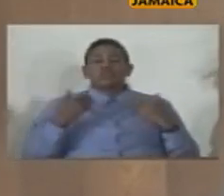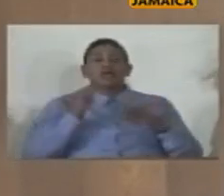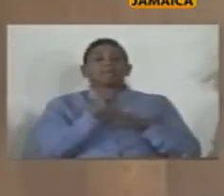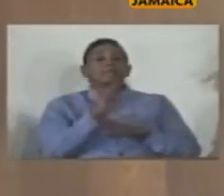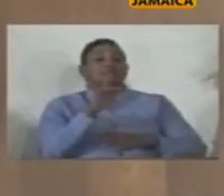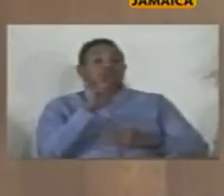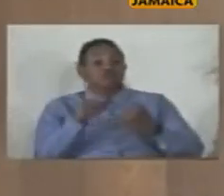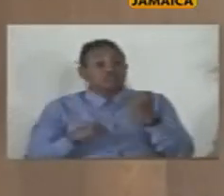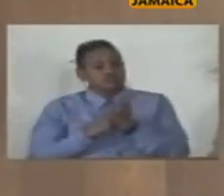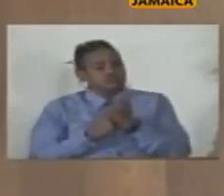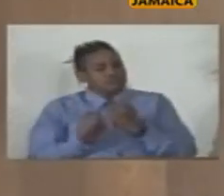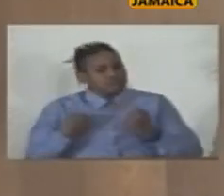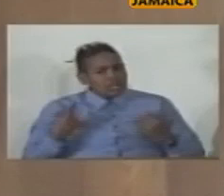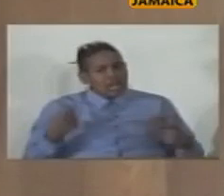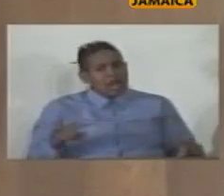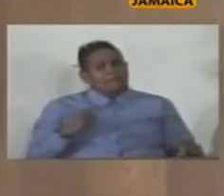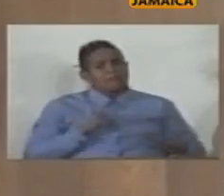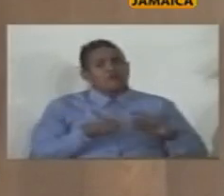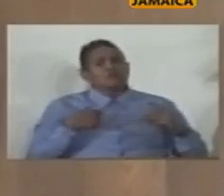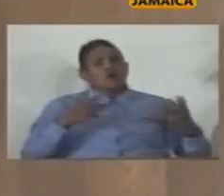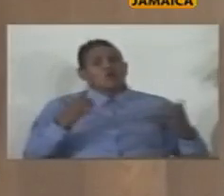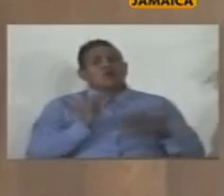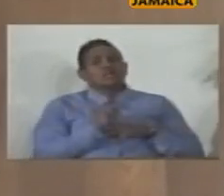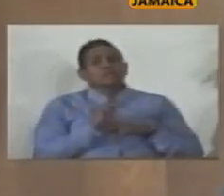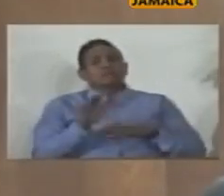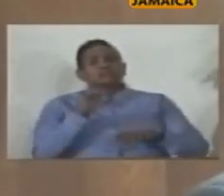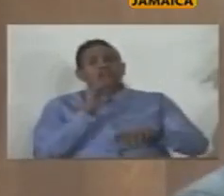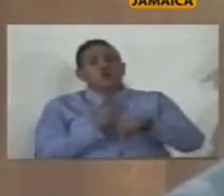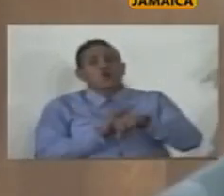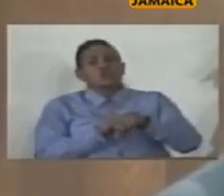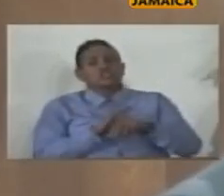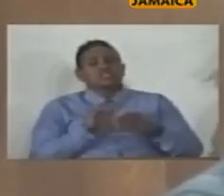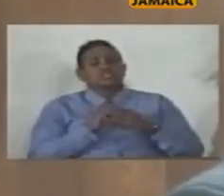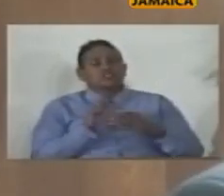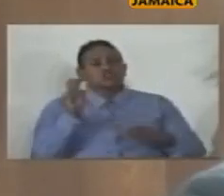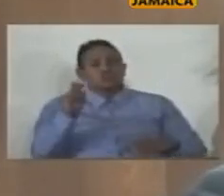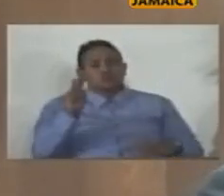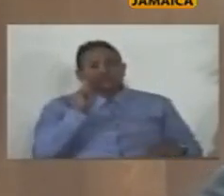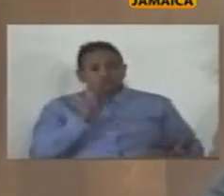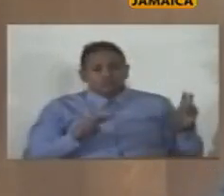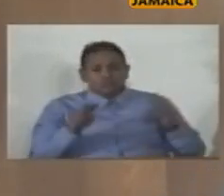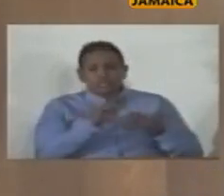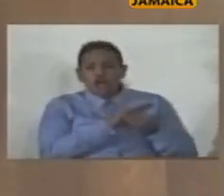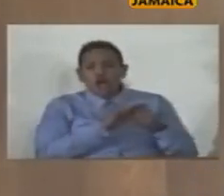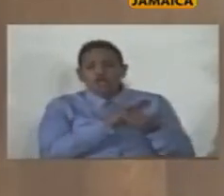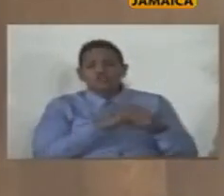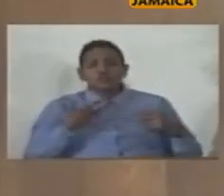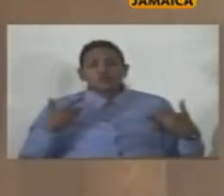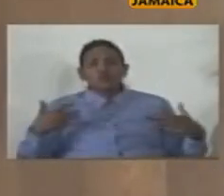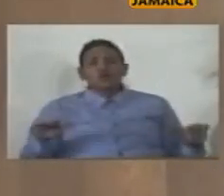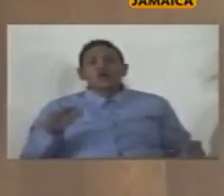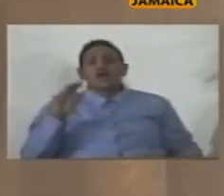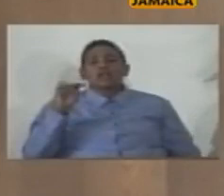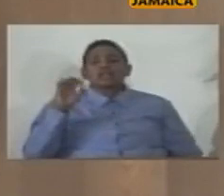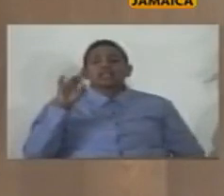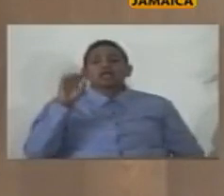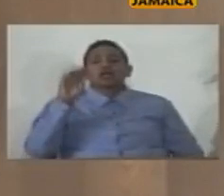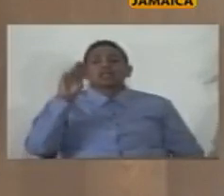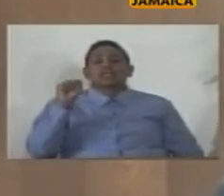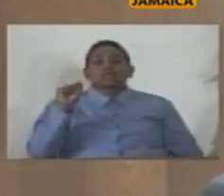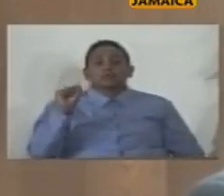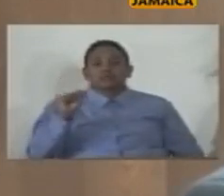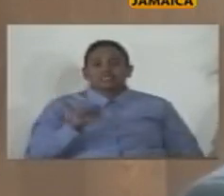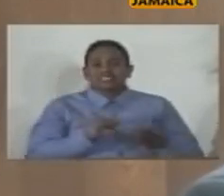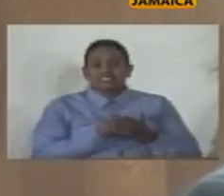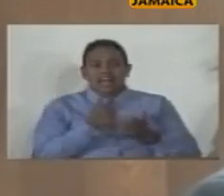but I would want the Minister to consult when he comes into the constituency. We don't want the Nicodemus-style visit